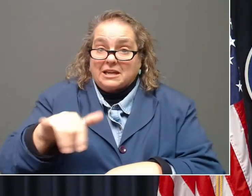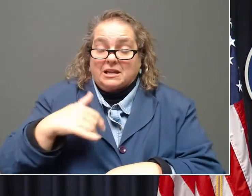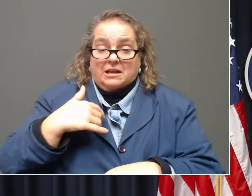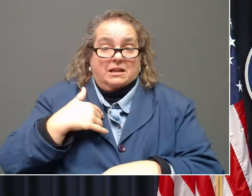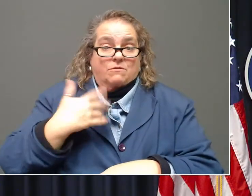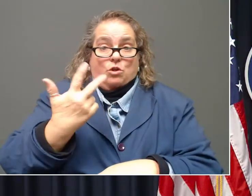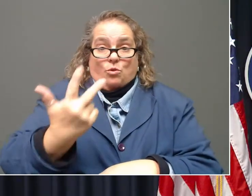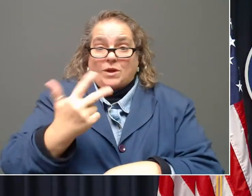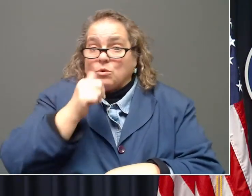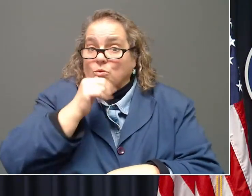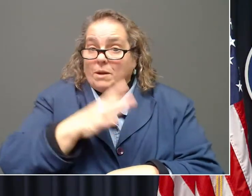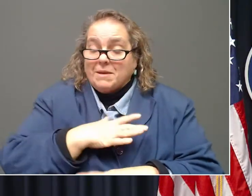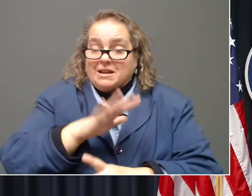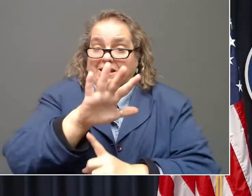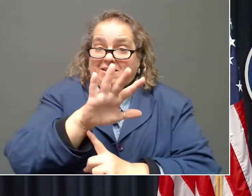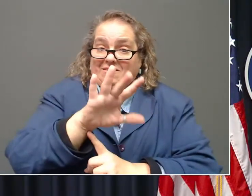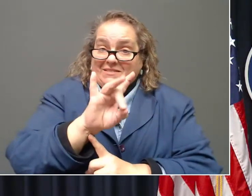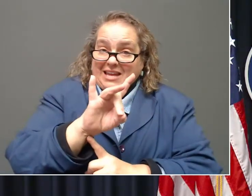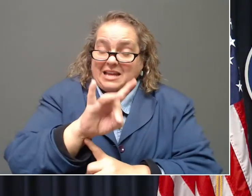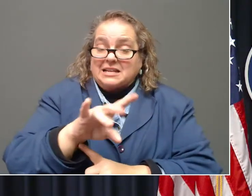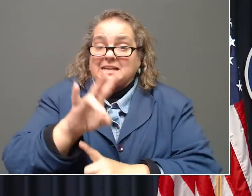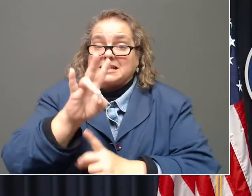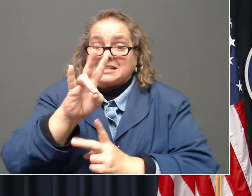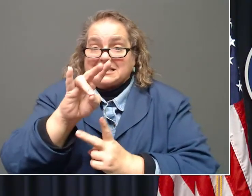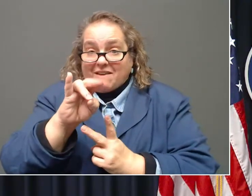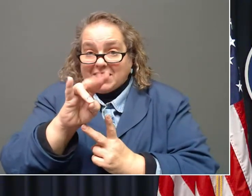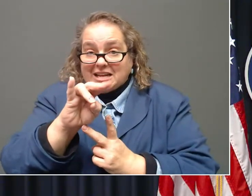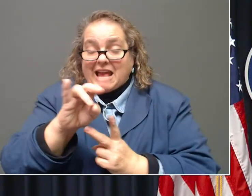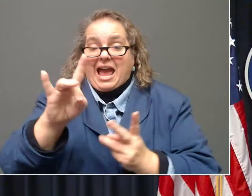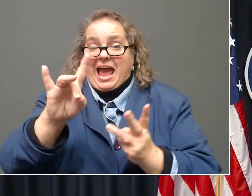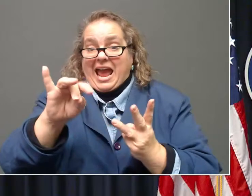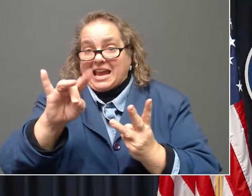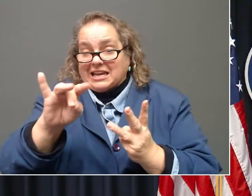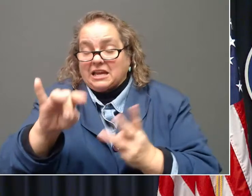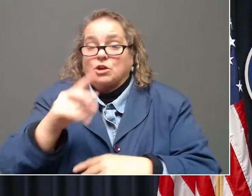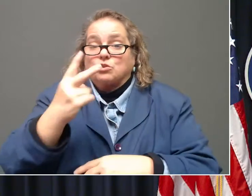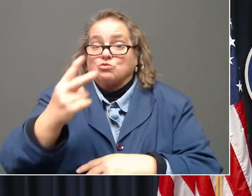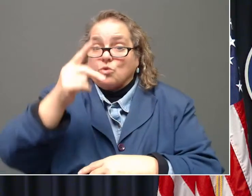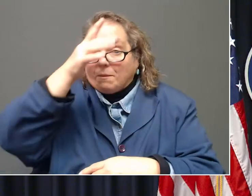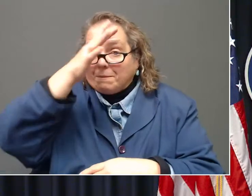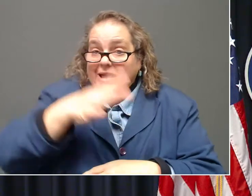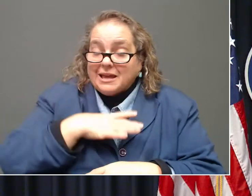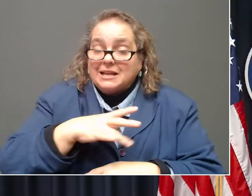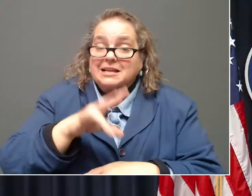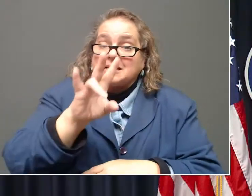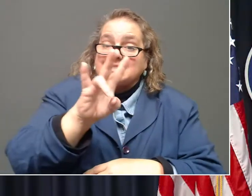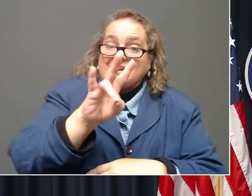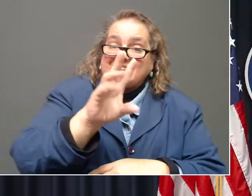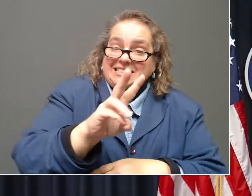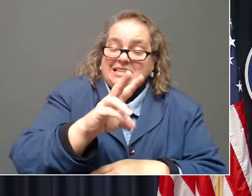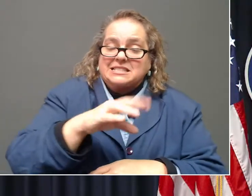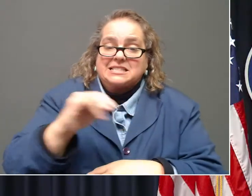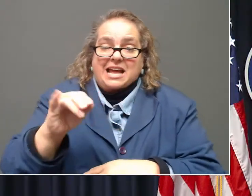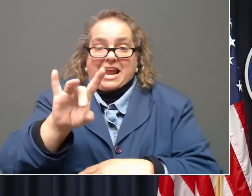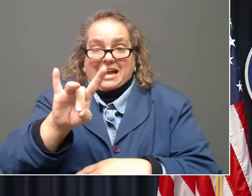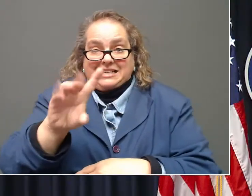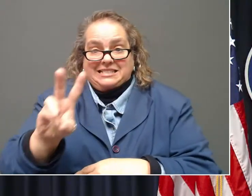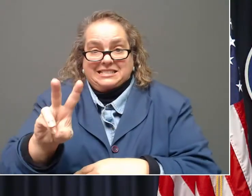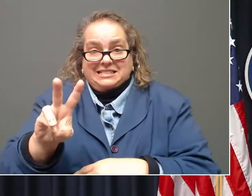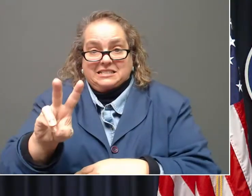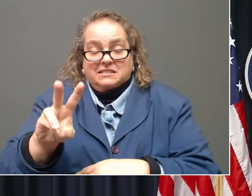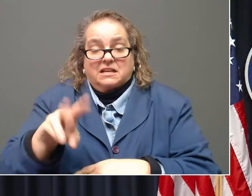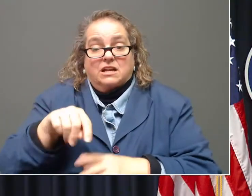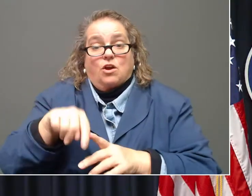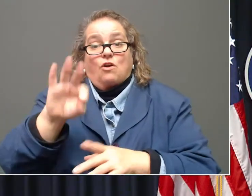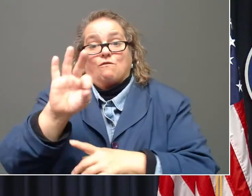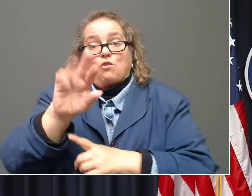6 individuals from Boone County, 5 men ages 52, 67, 70, 72, and